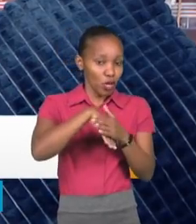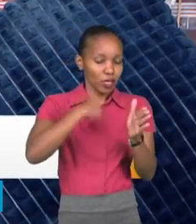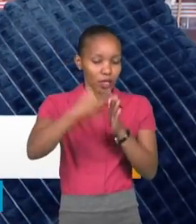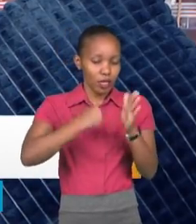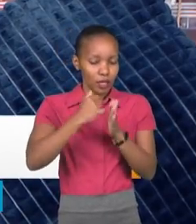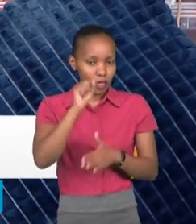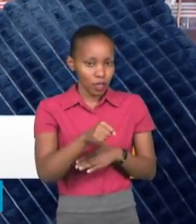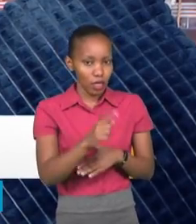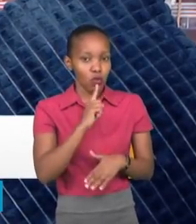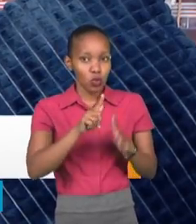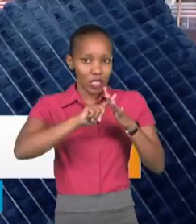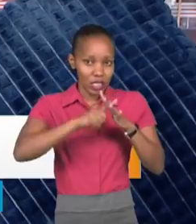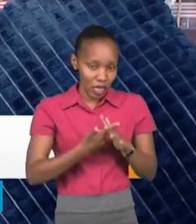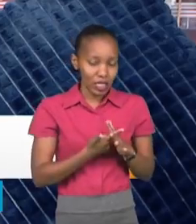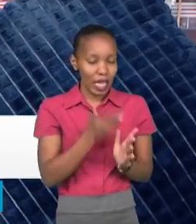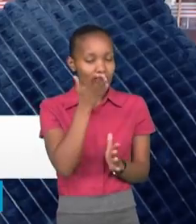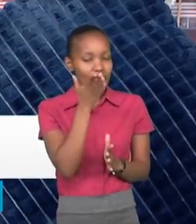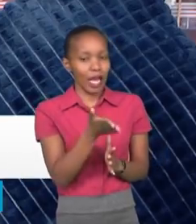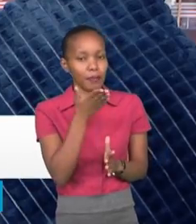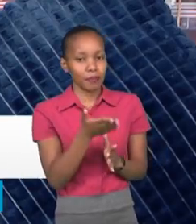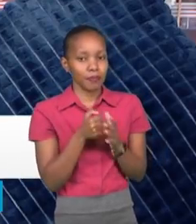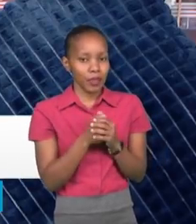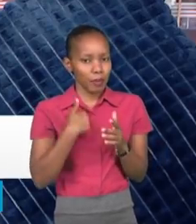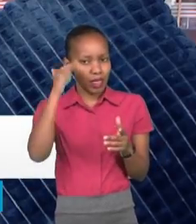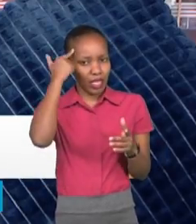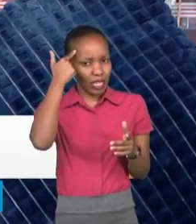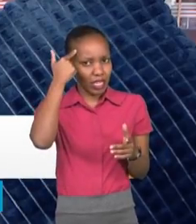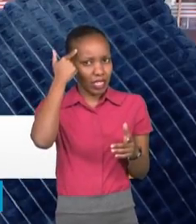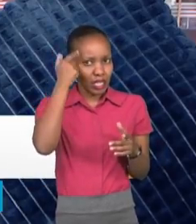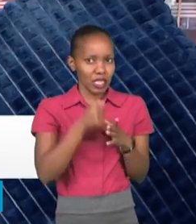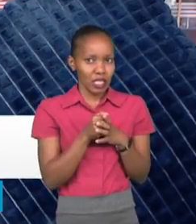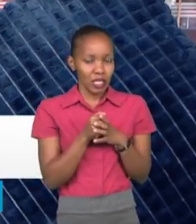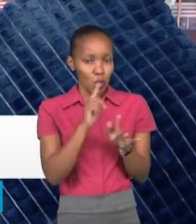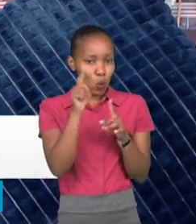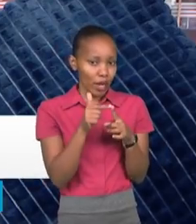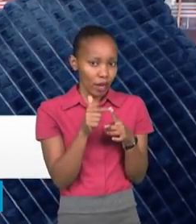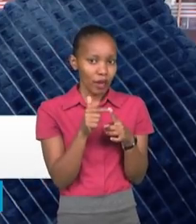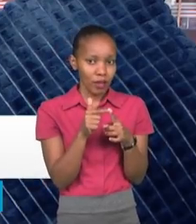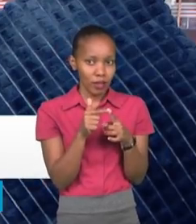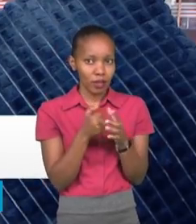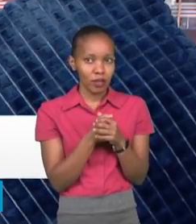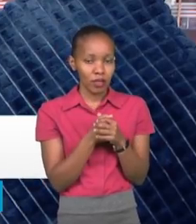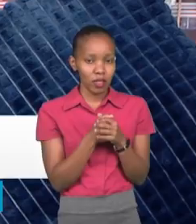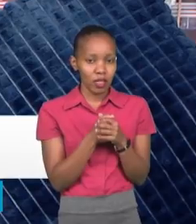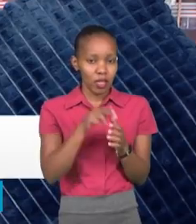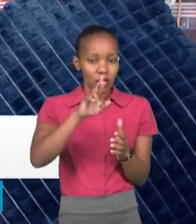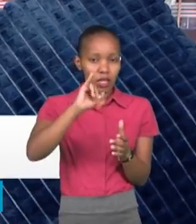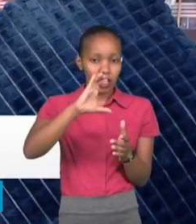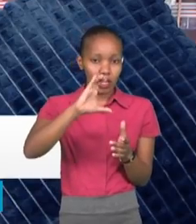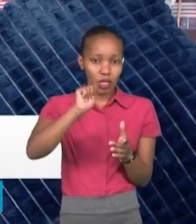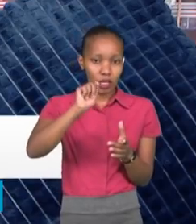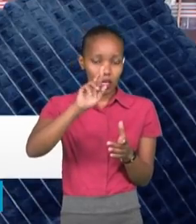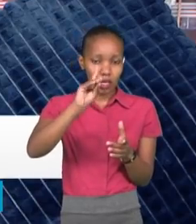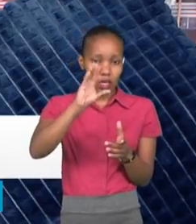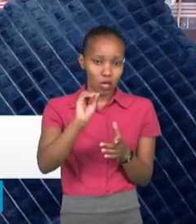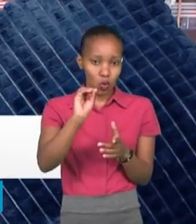It is. So we started from that premise. And I think when Ricardo came on board, he's just